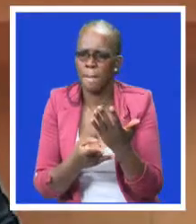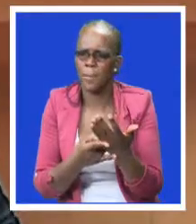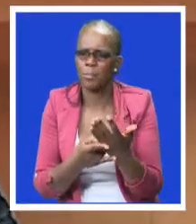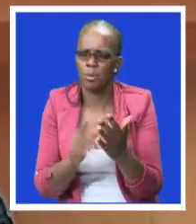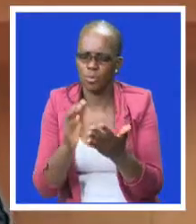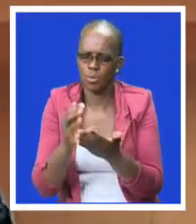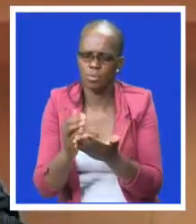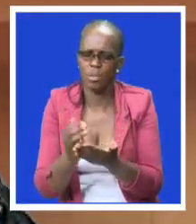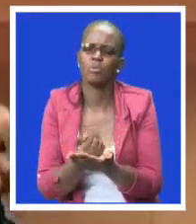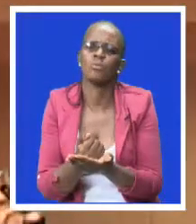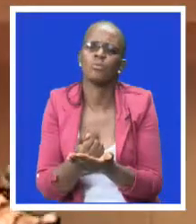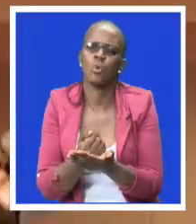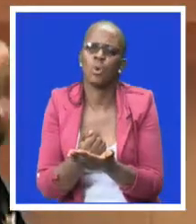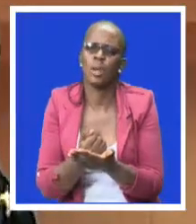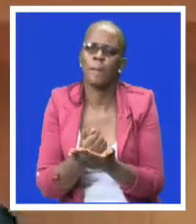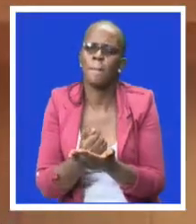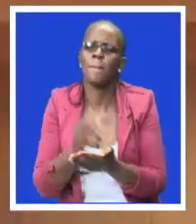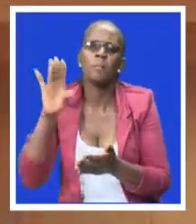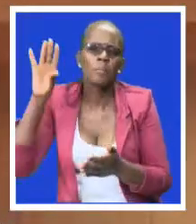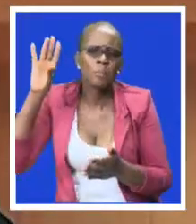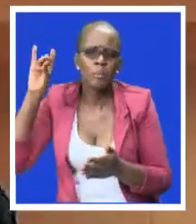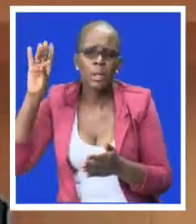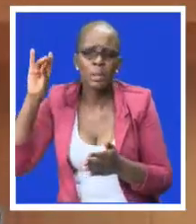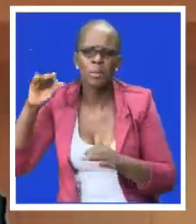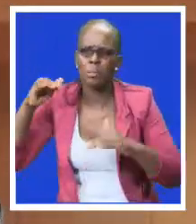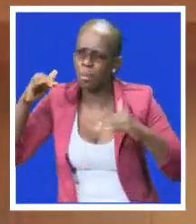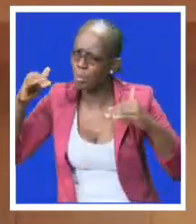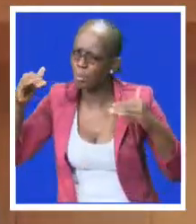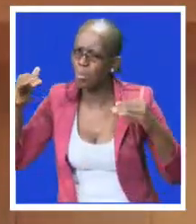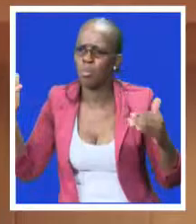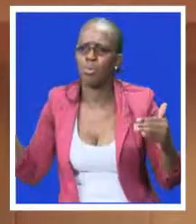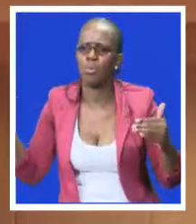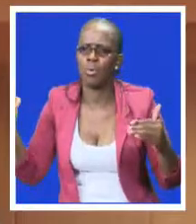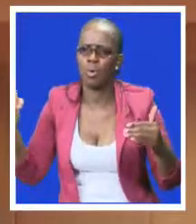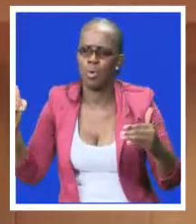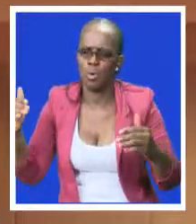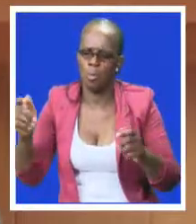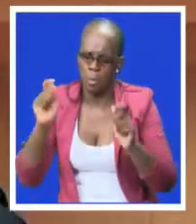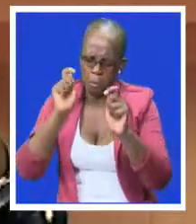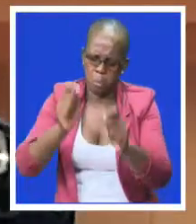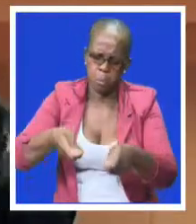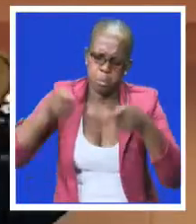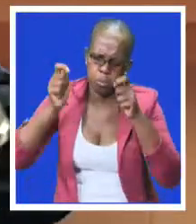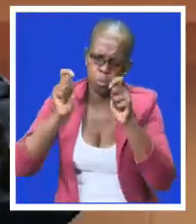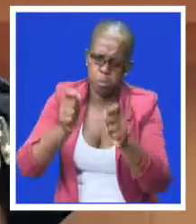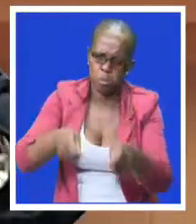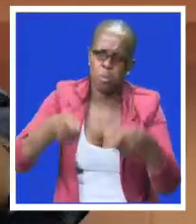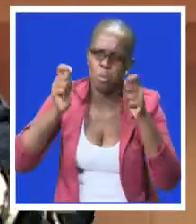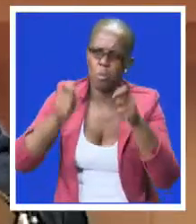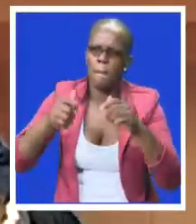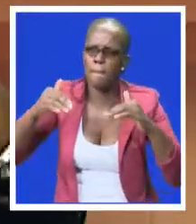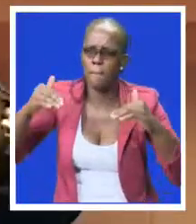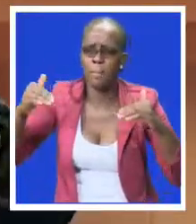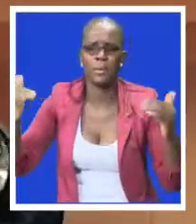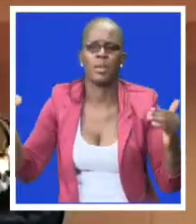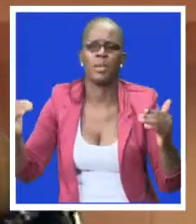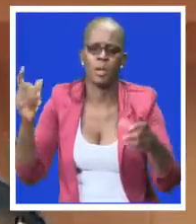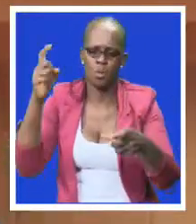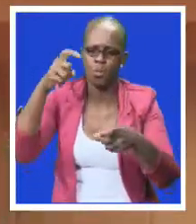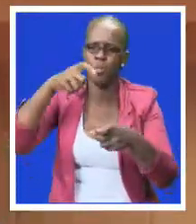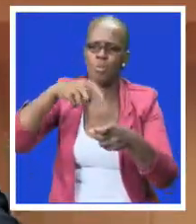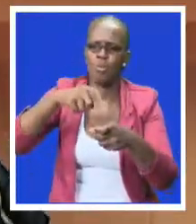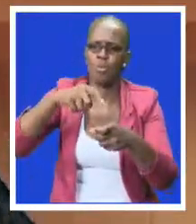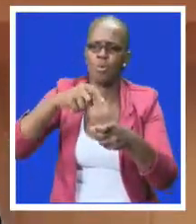a play. Whenever you want to do something to get some hold of something, they dug